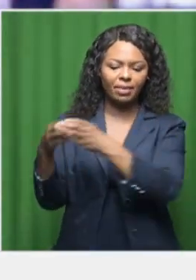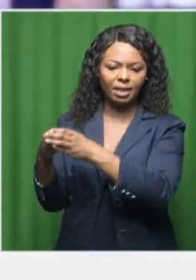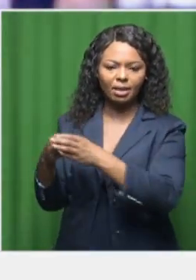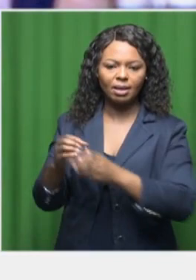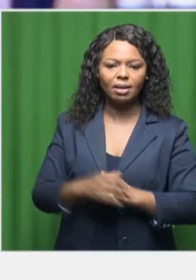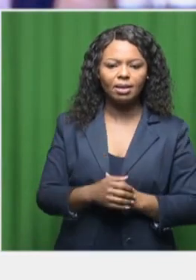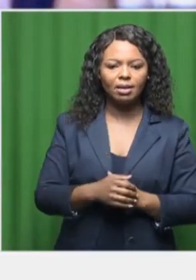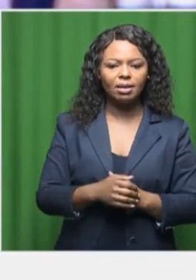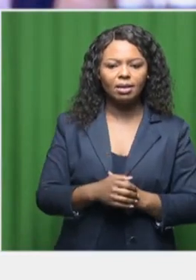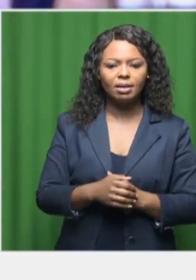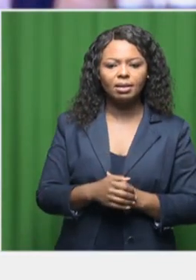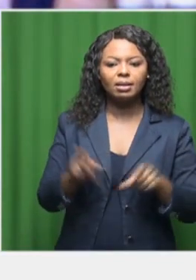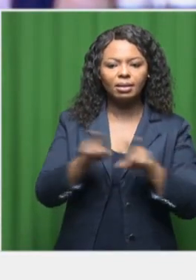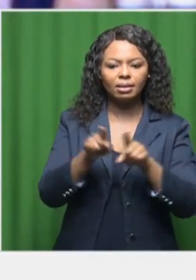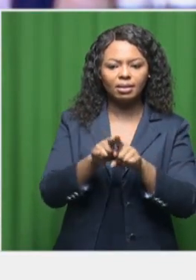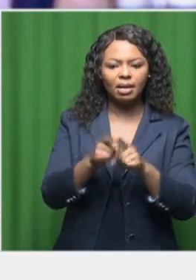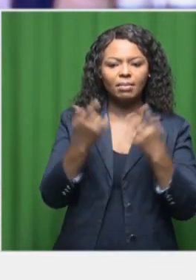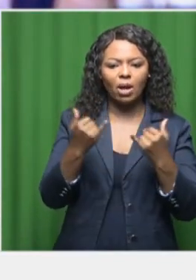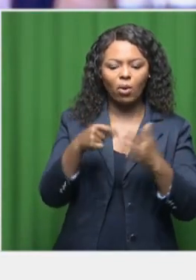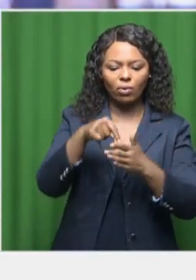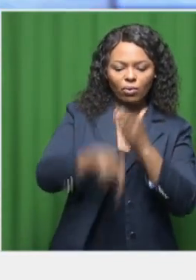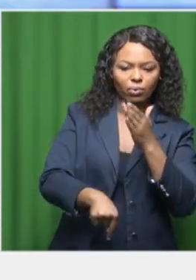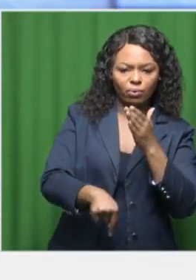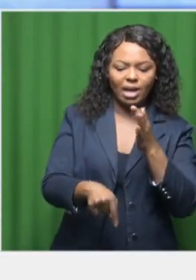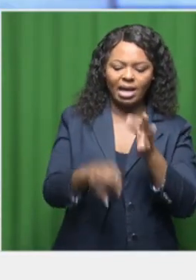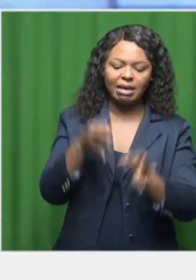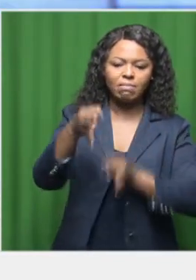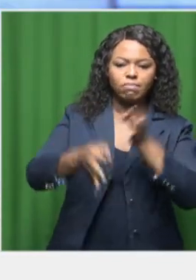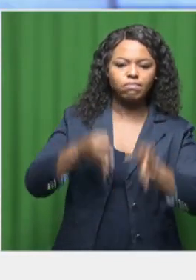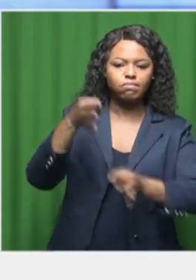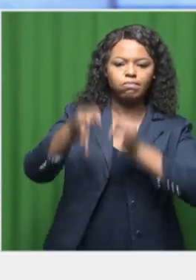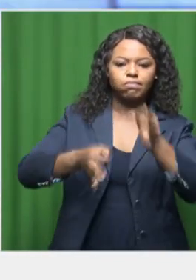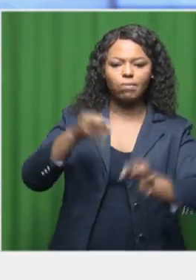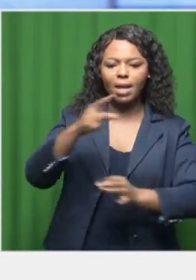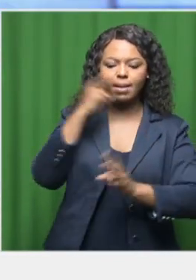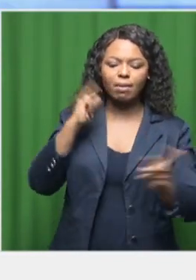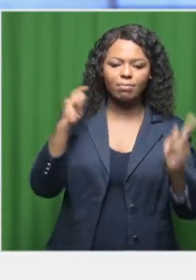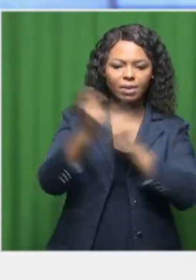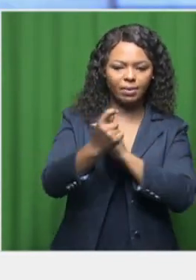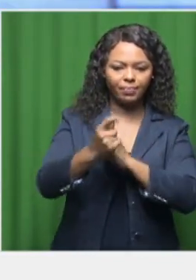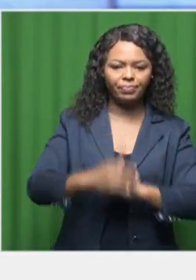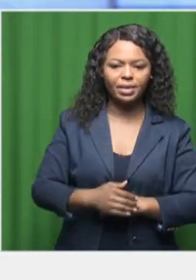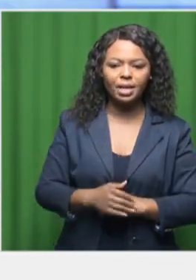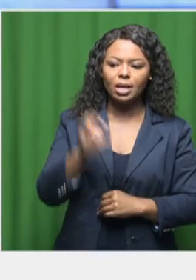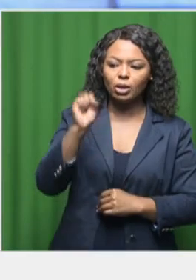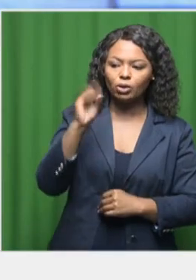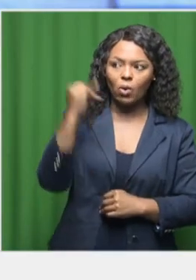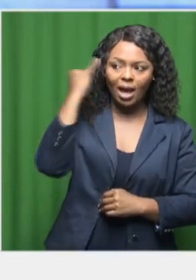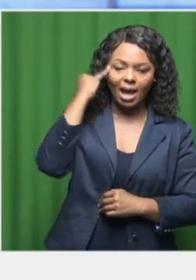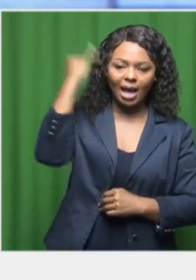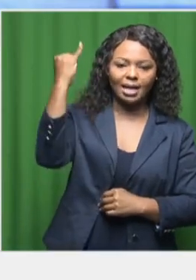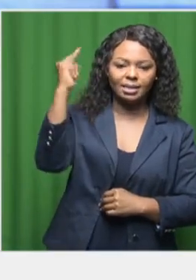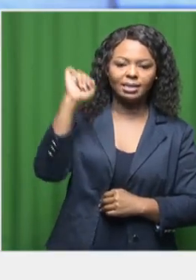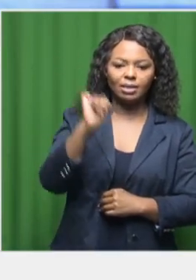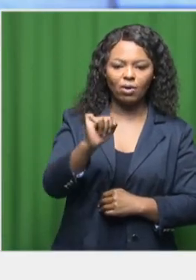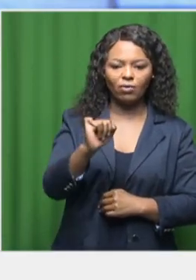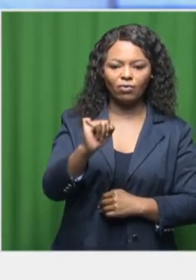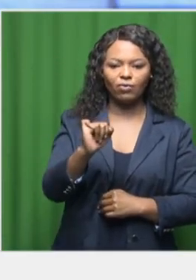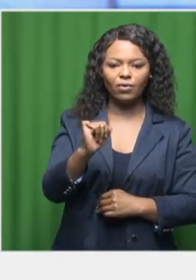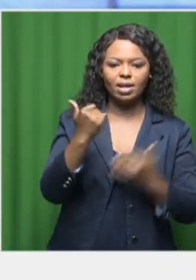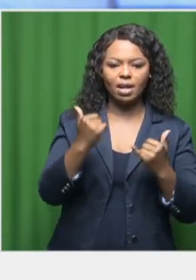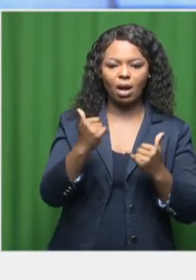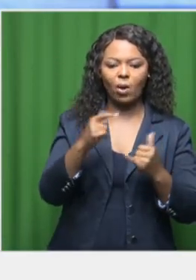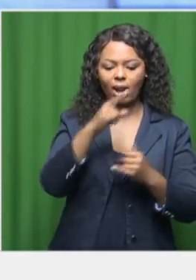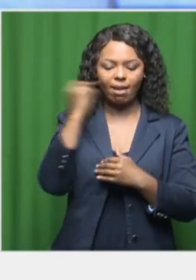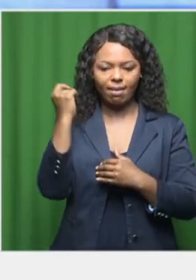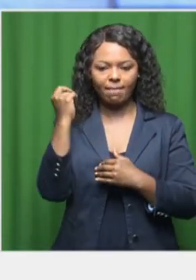got into a very in-depth discussion about this renaming. And so the idea of this consensus that came from